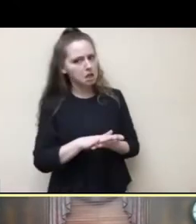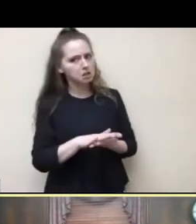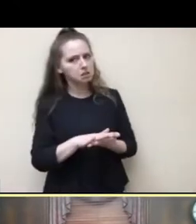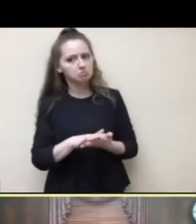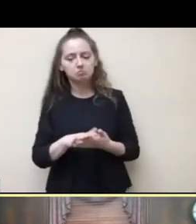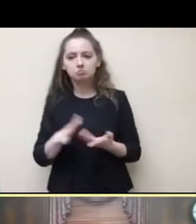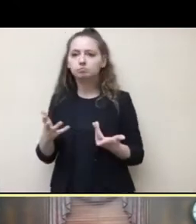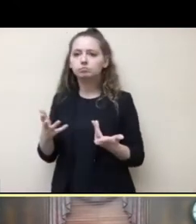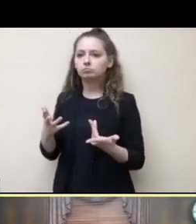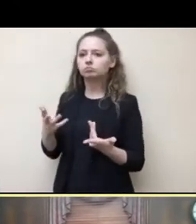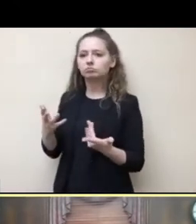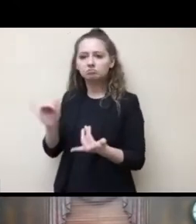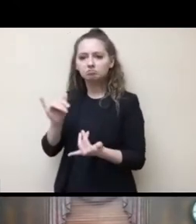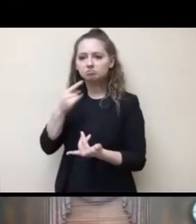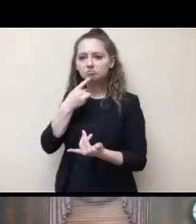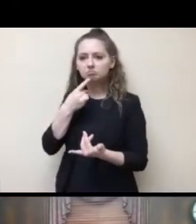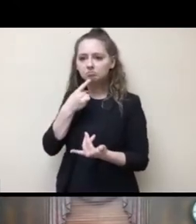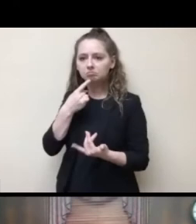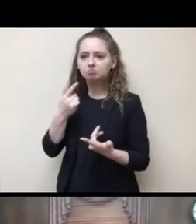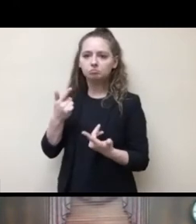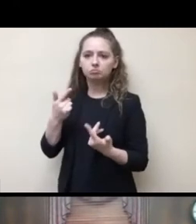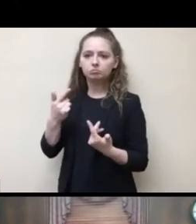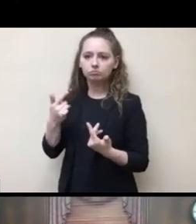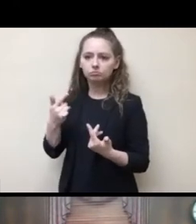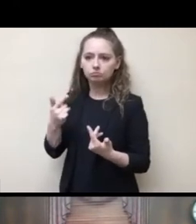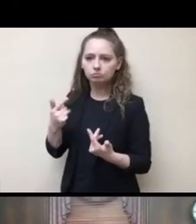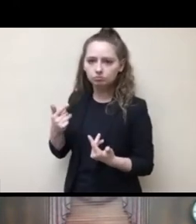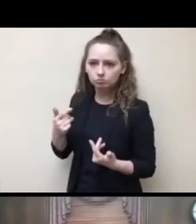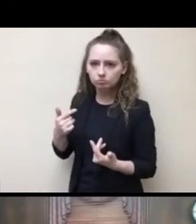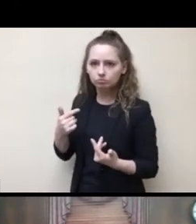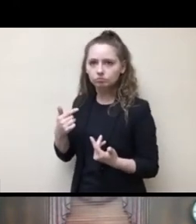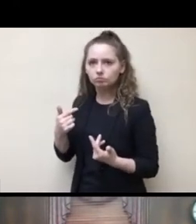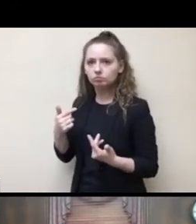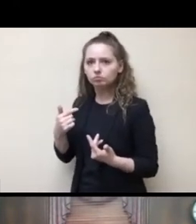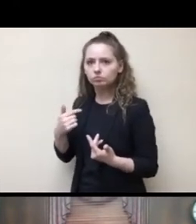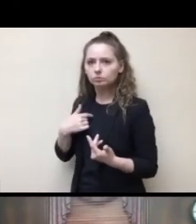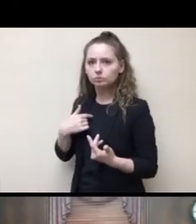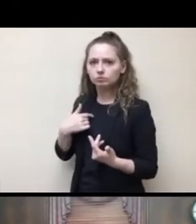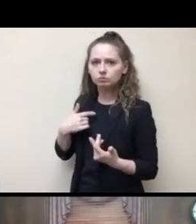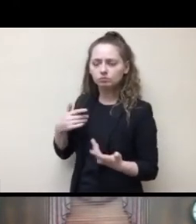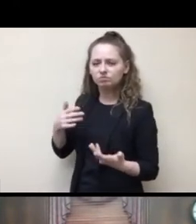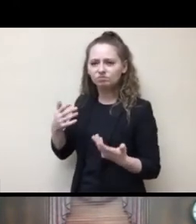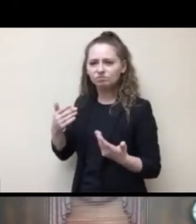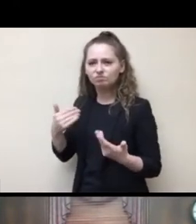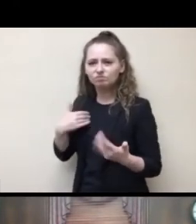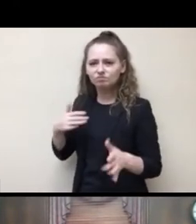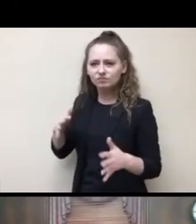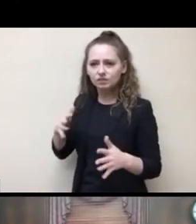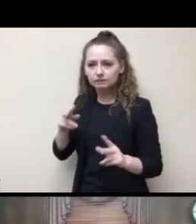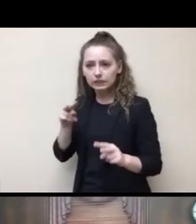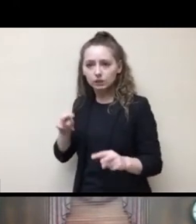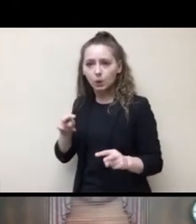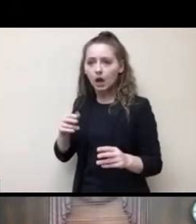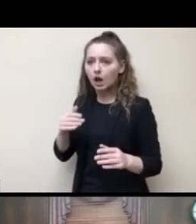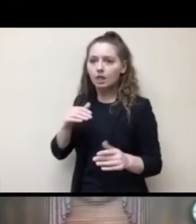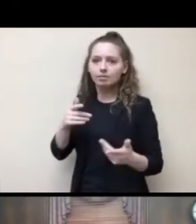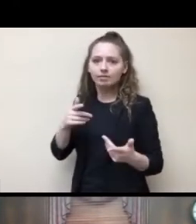said, we have a lot of reservations from the folks that are getting launched and don't have a home in Chicago.